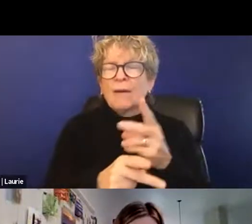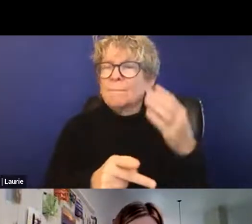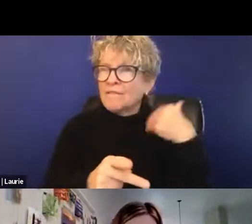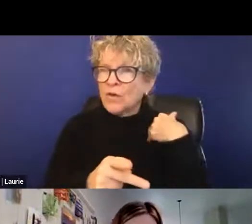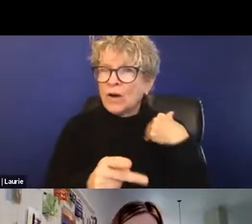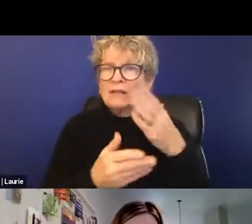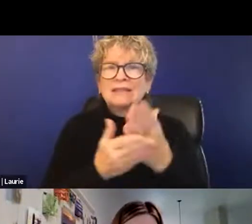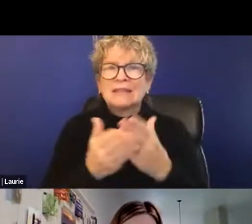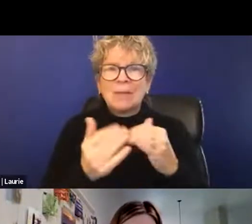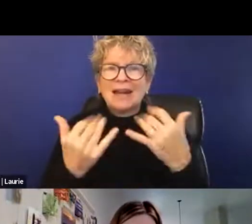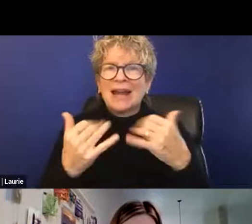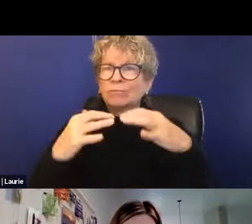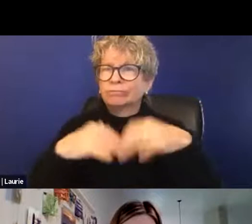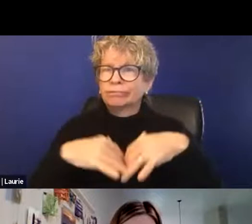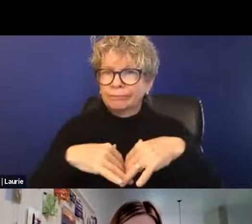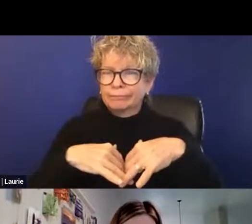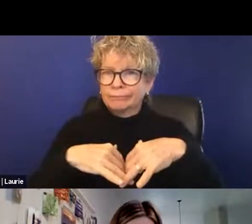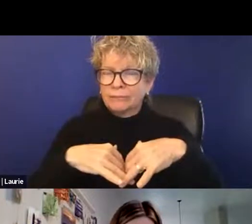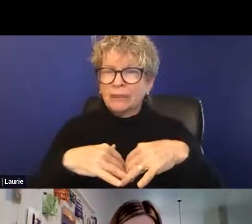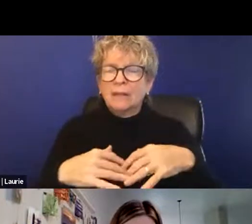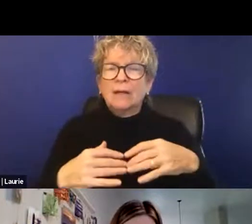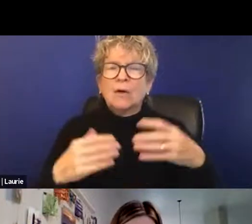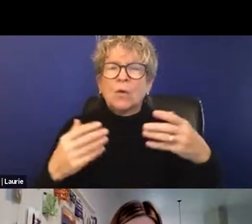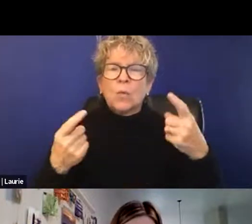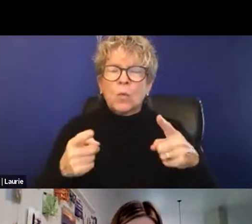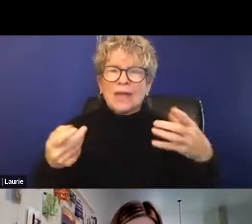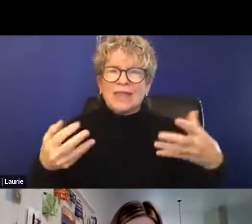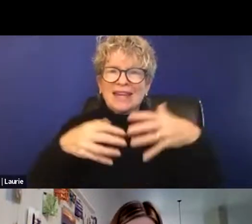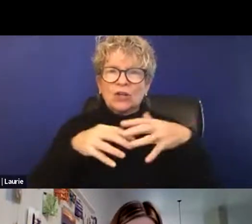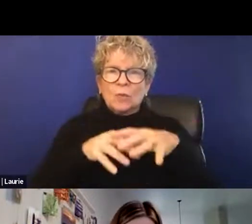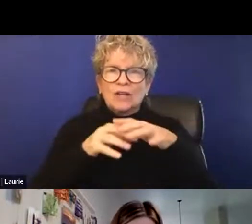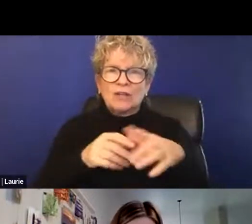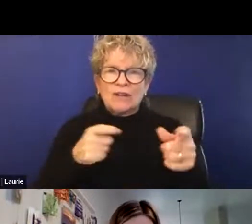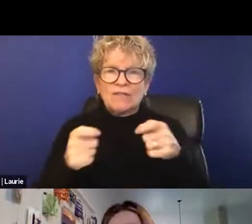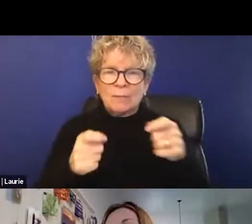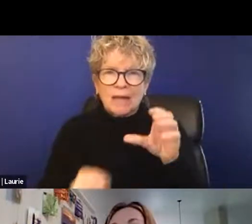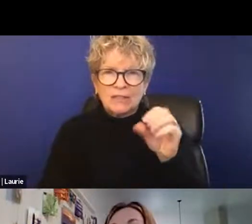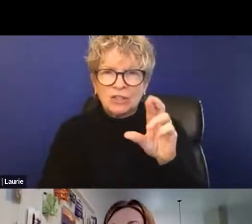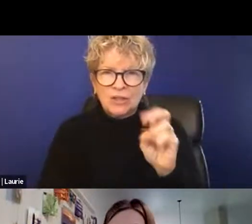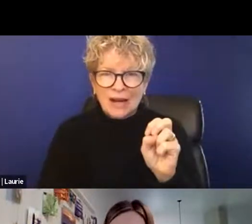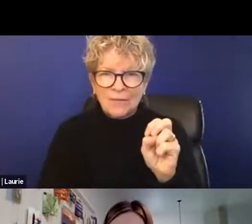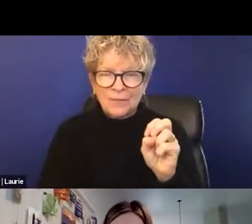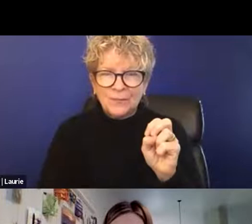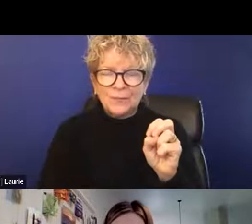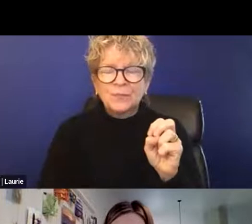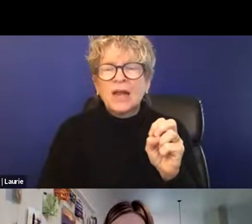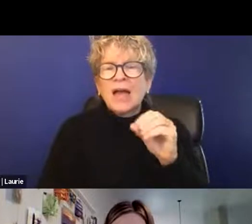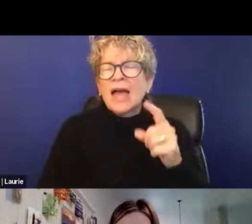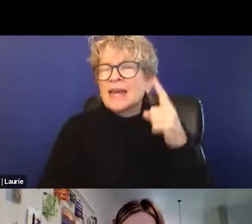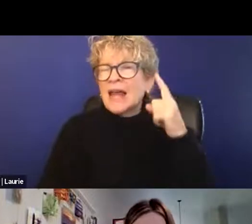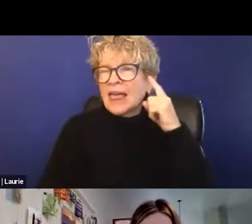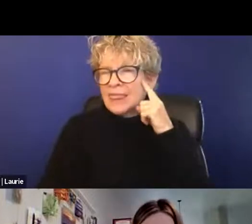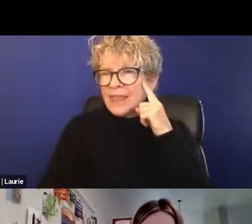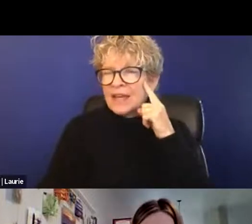fallen apart there with the integration of managed care. And I think part of what is alluded to